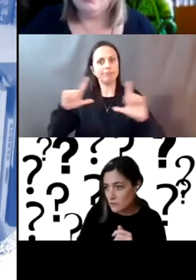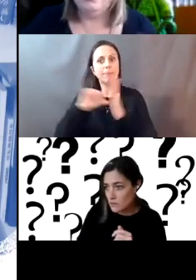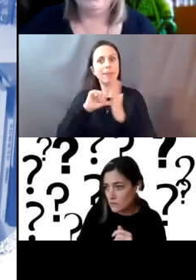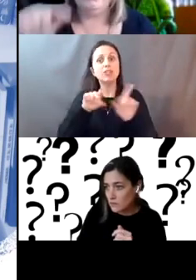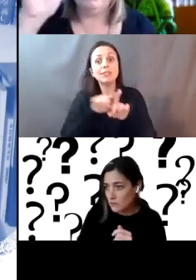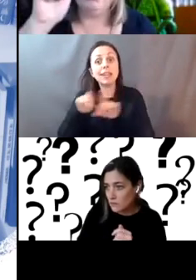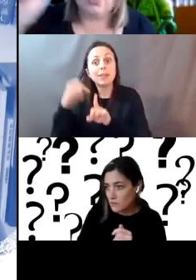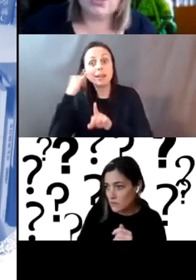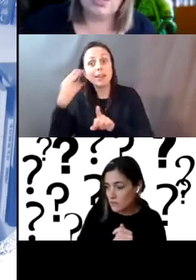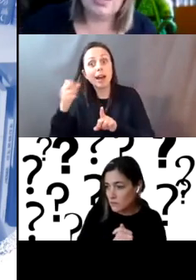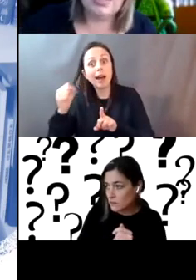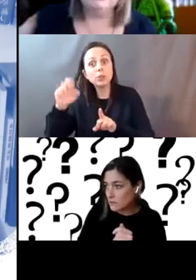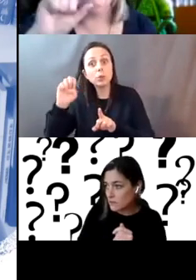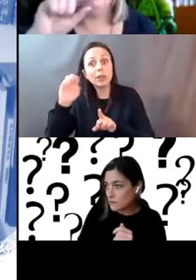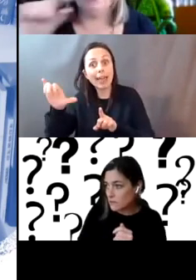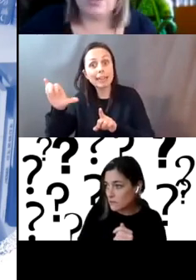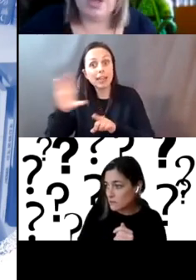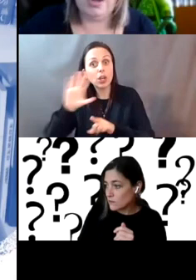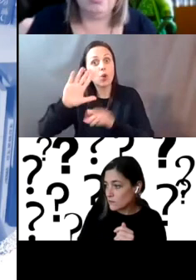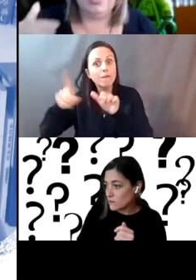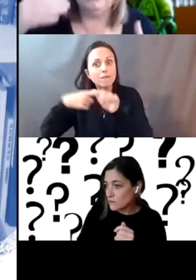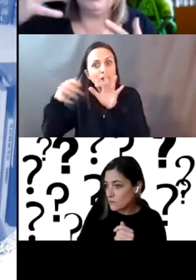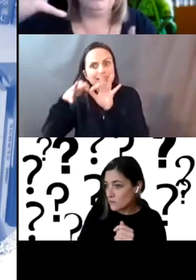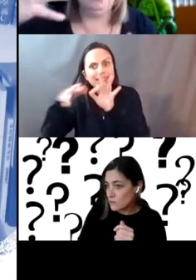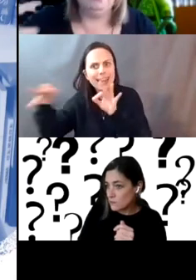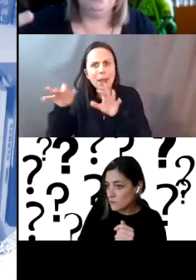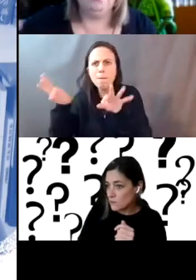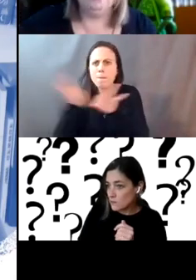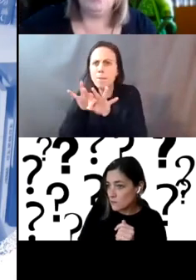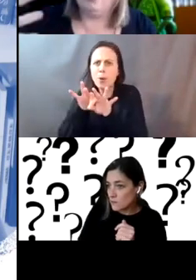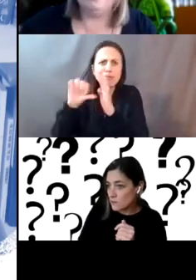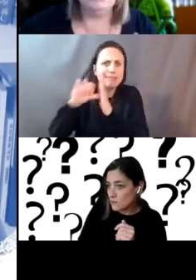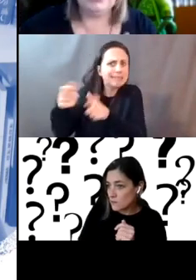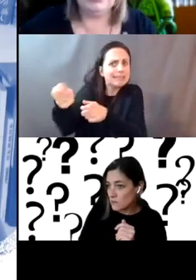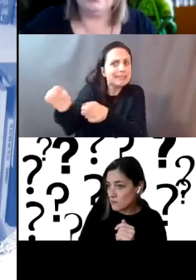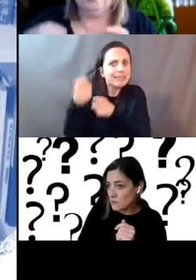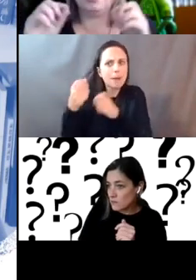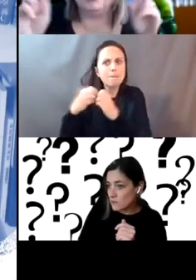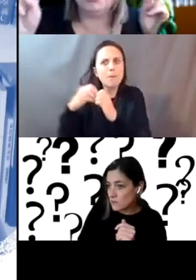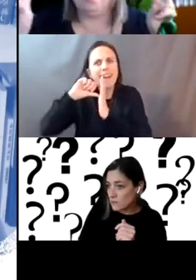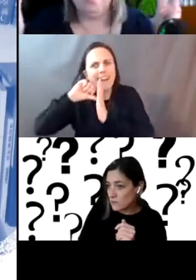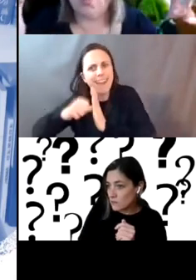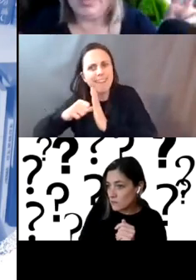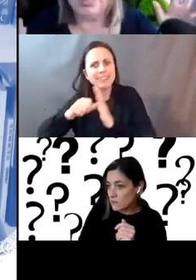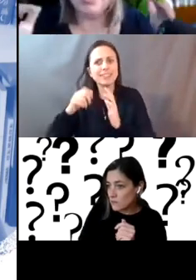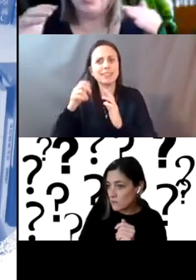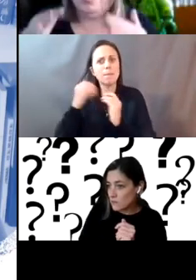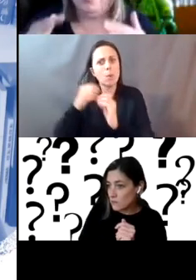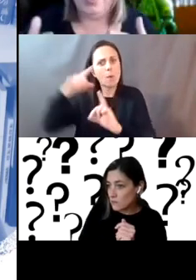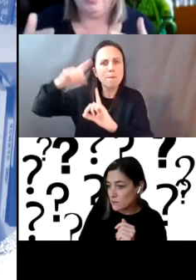school. Like the first sentence of the first paragraph is given more emphasis, more sort of